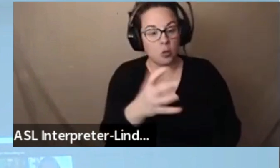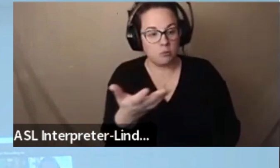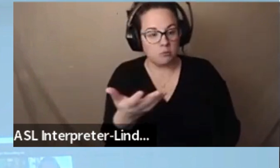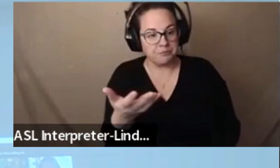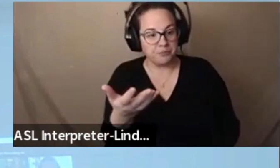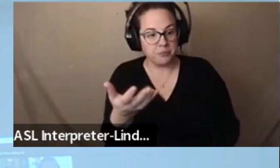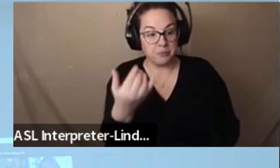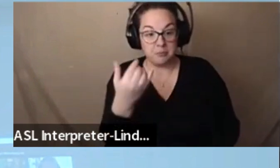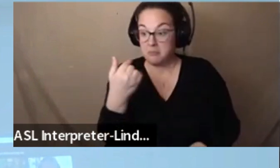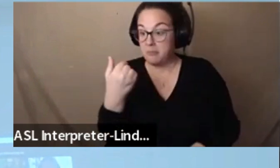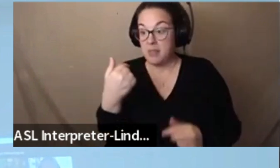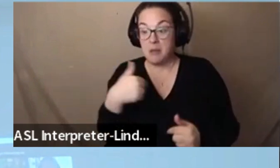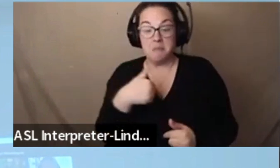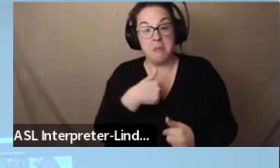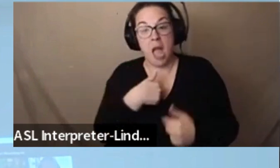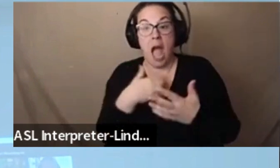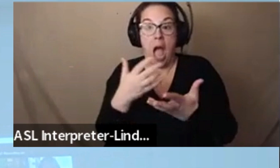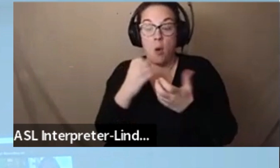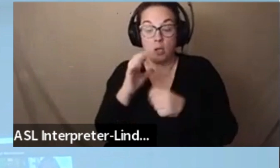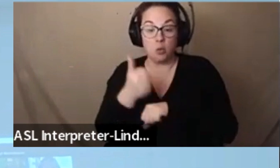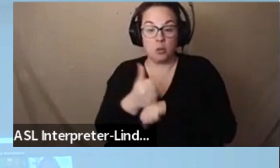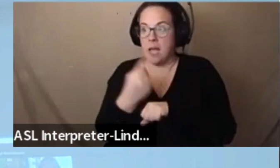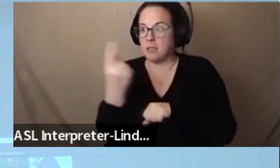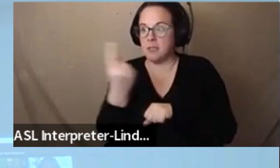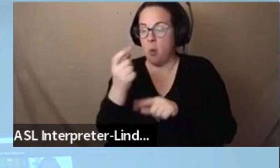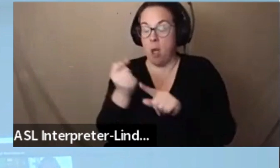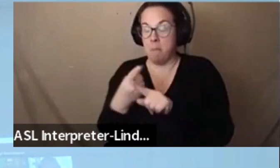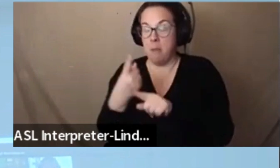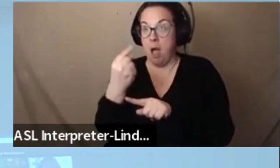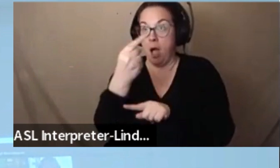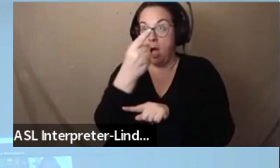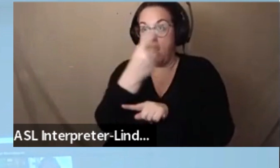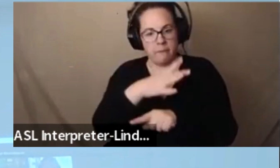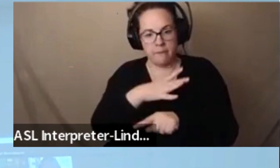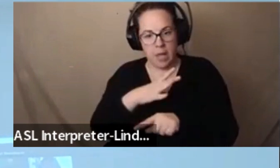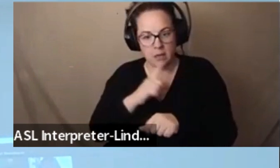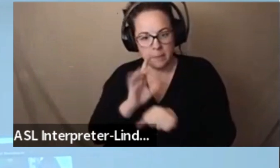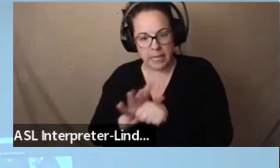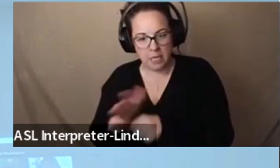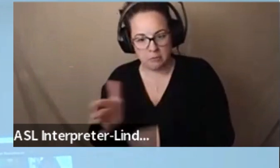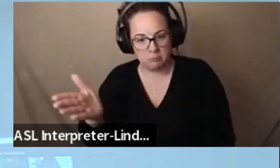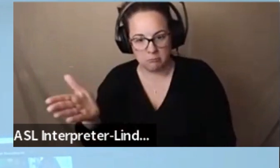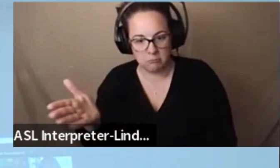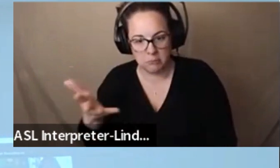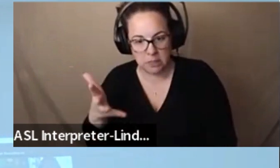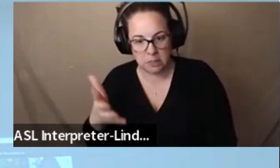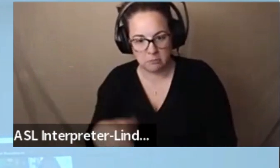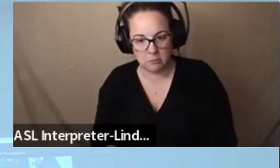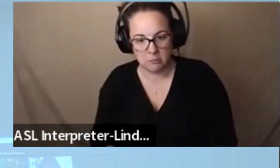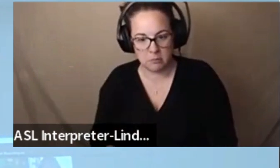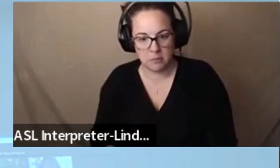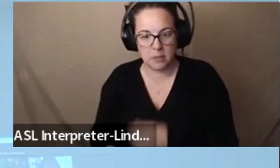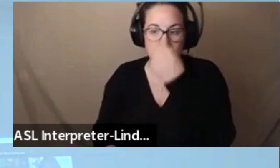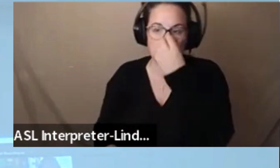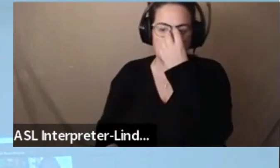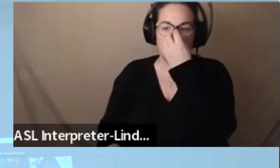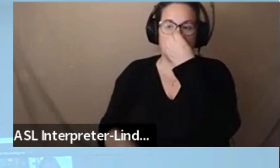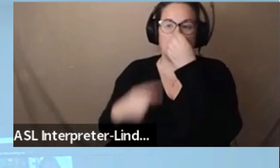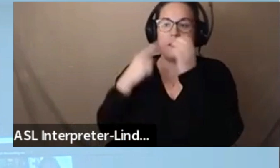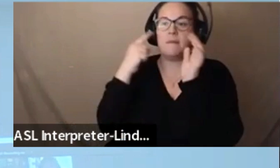for owning it and taking it to your own place. So, for instance, they